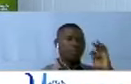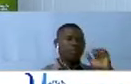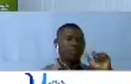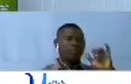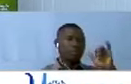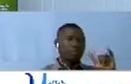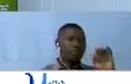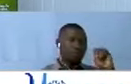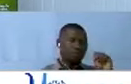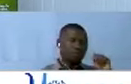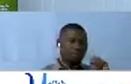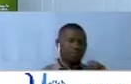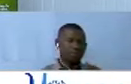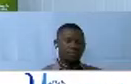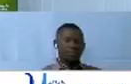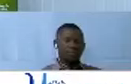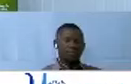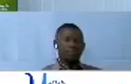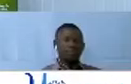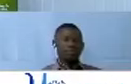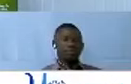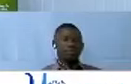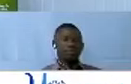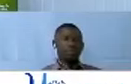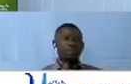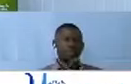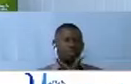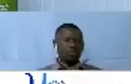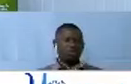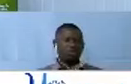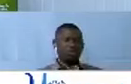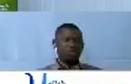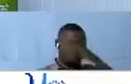is a junior officer. Yusufa mu dindin na moneti. And who else?